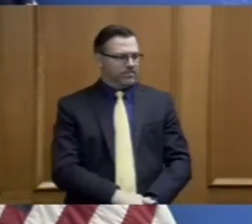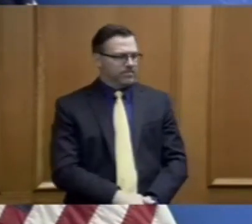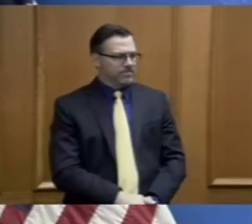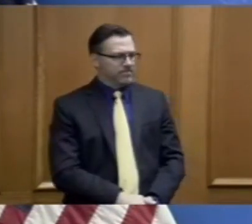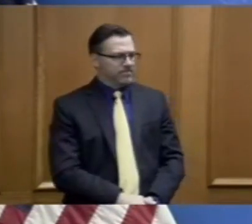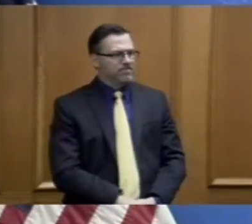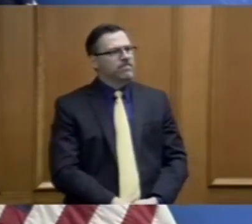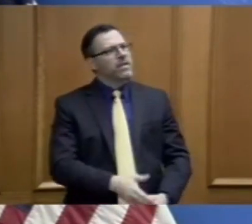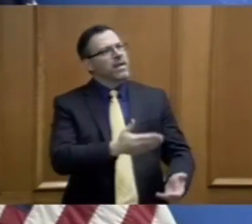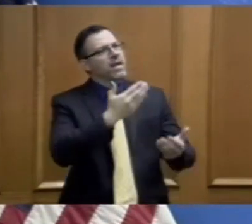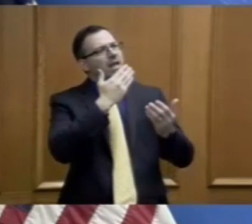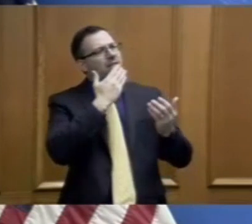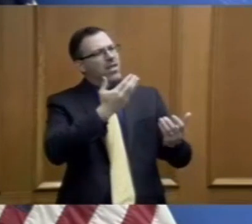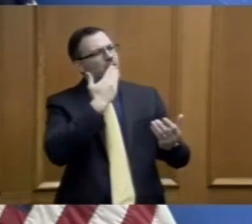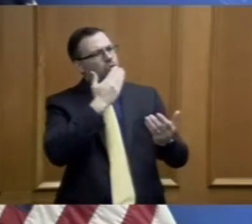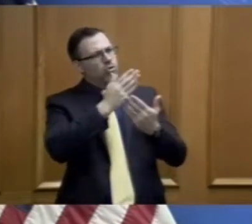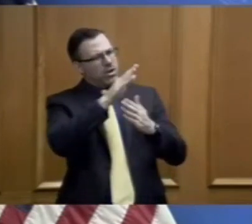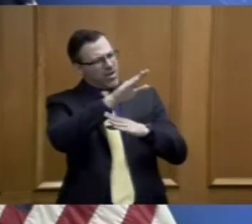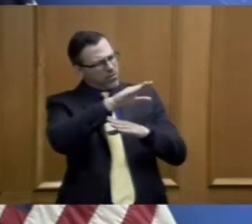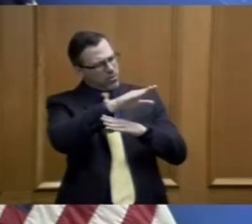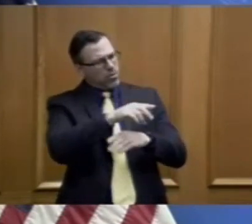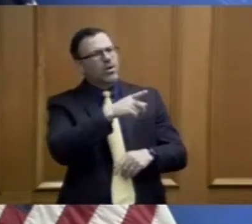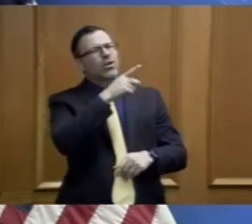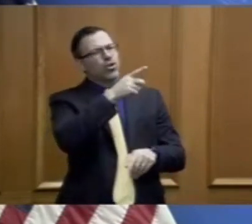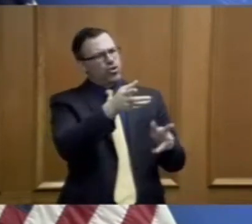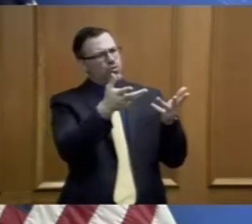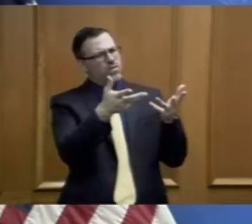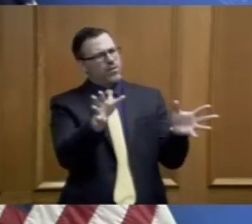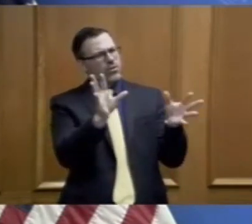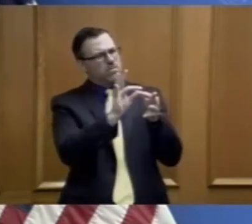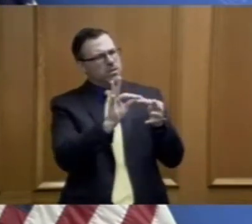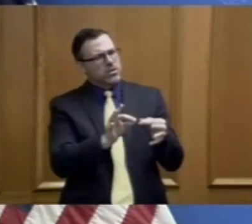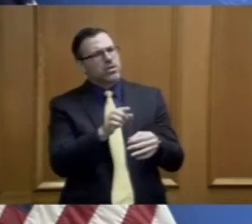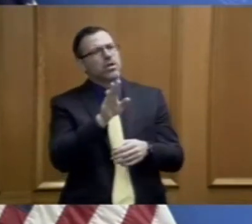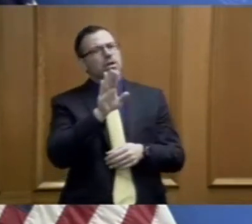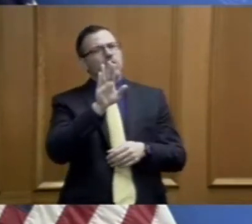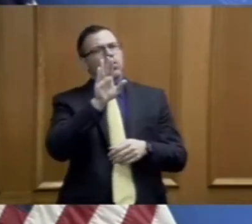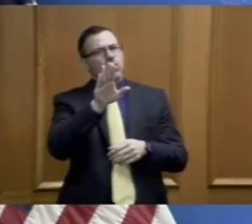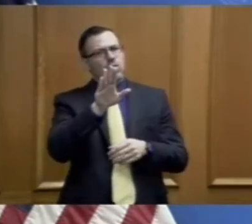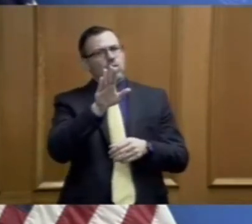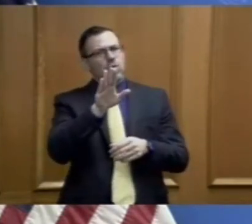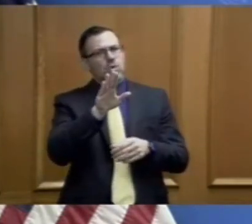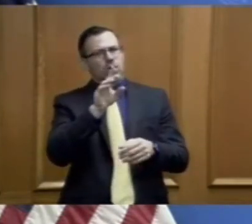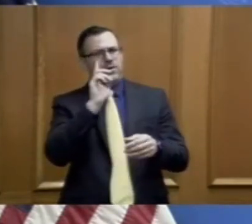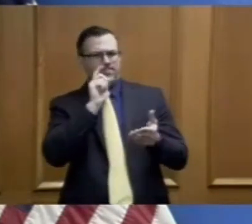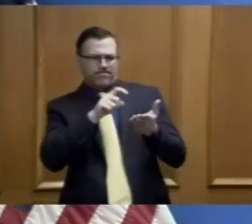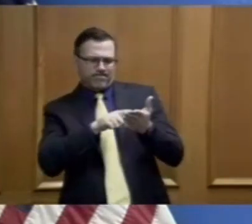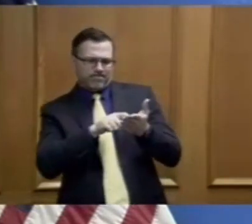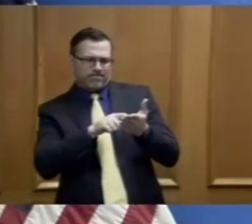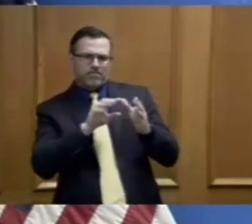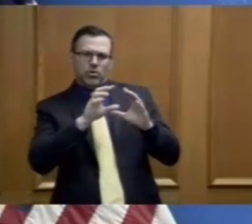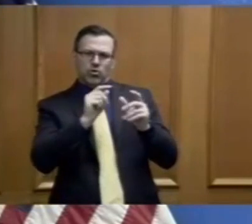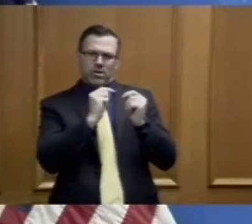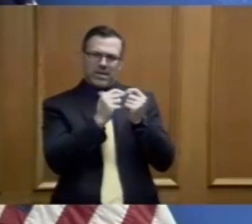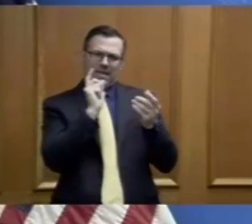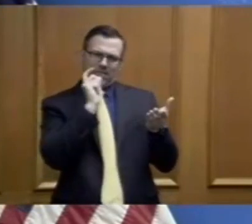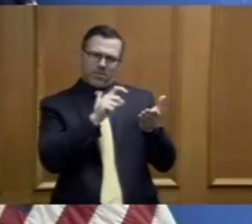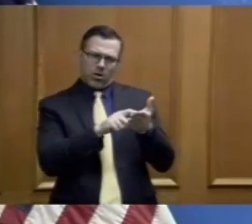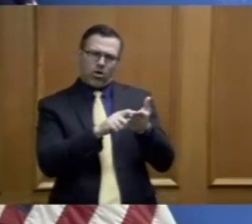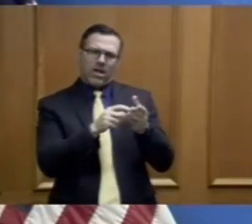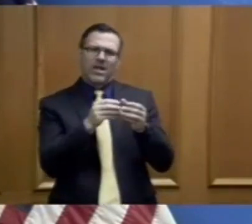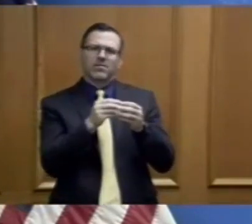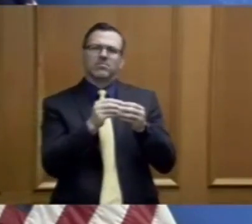afternoon, Governor. Governor, you have talked about how your administration is looking at the growth rate and the steady decline of the growth